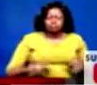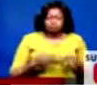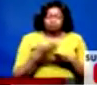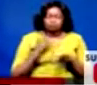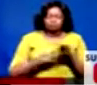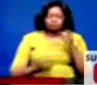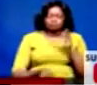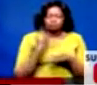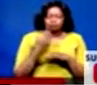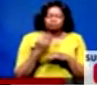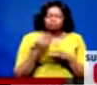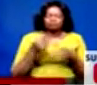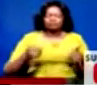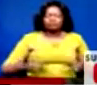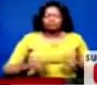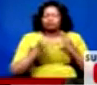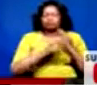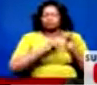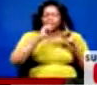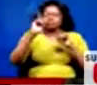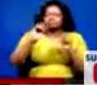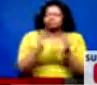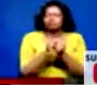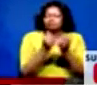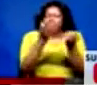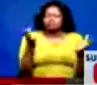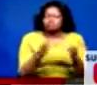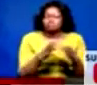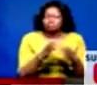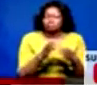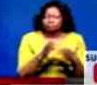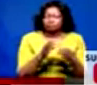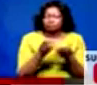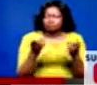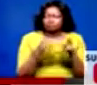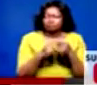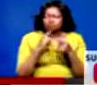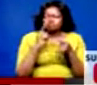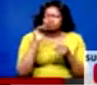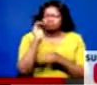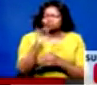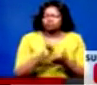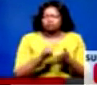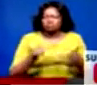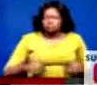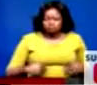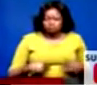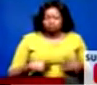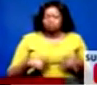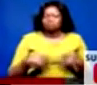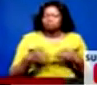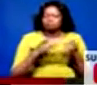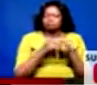youth charter tulienda Nairobi, mimi na hawa wenzangu tuko hapa. So tunaomba vijana tuangaliwe, manake